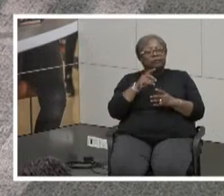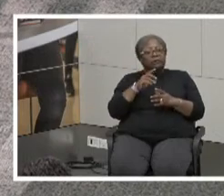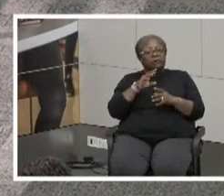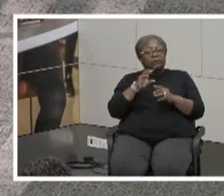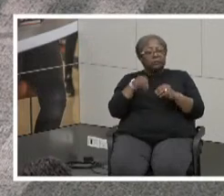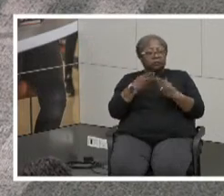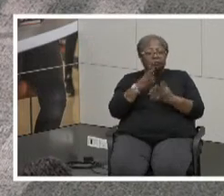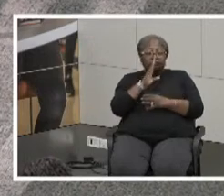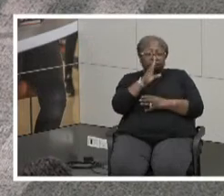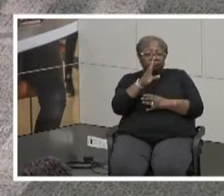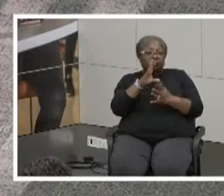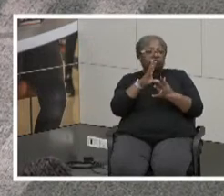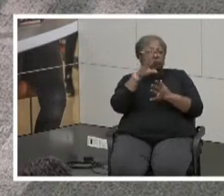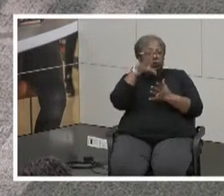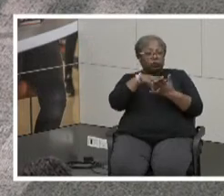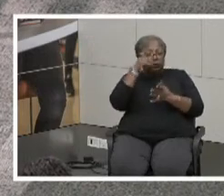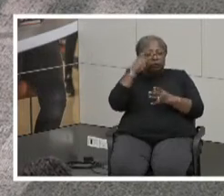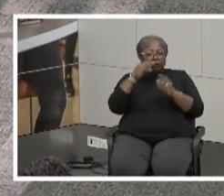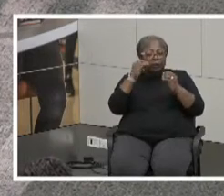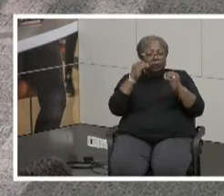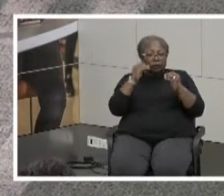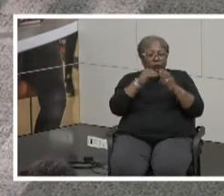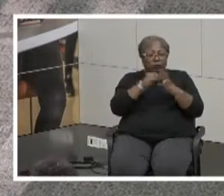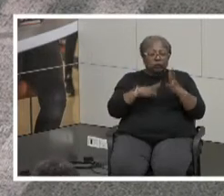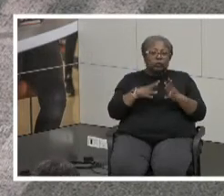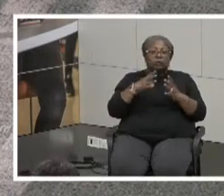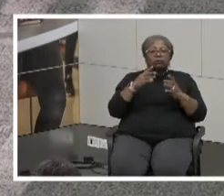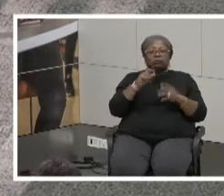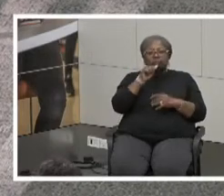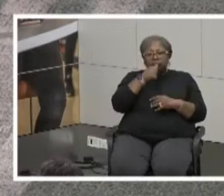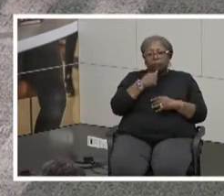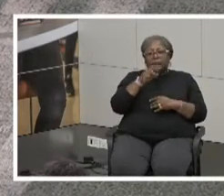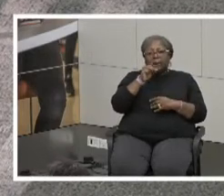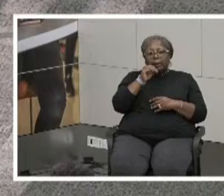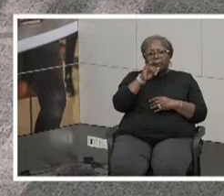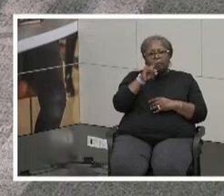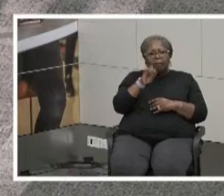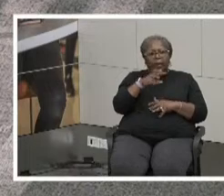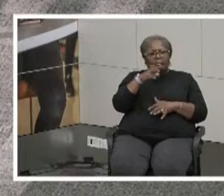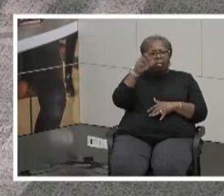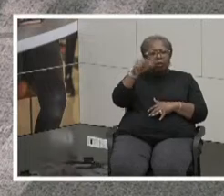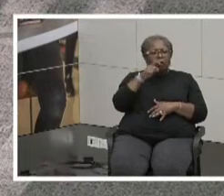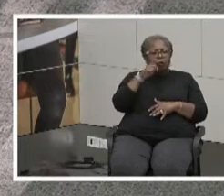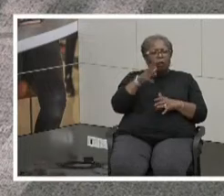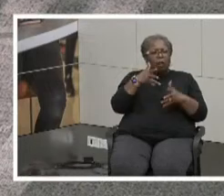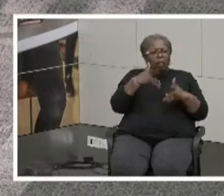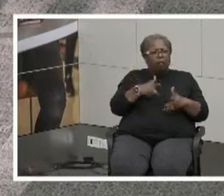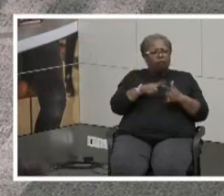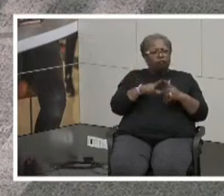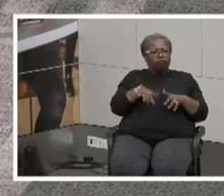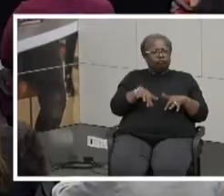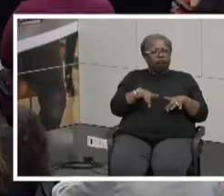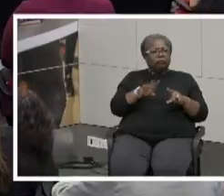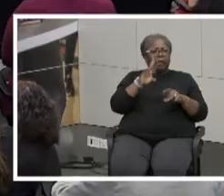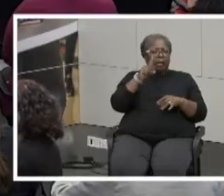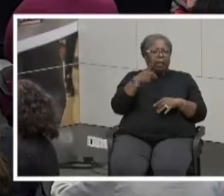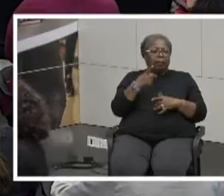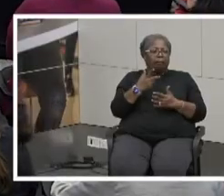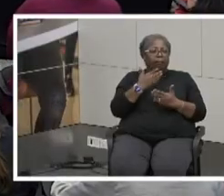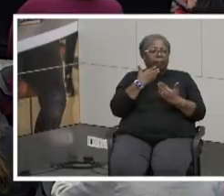our school to Pieces teachers are leaving and our students are suffering when Mike miles leaves who will be left to pick up the pieces thank